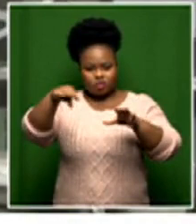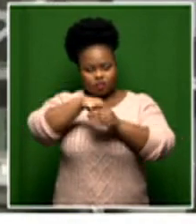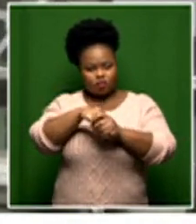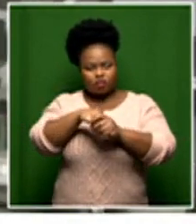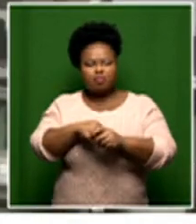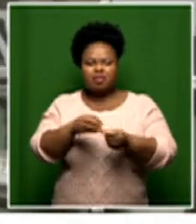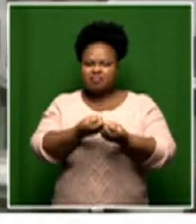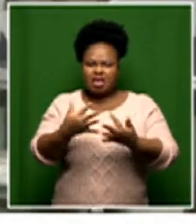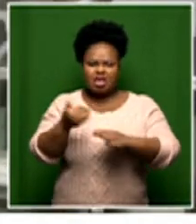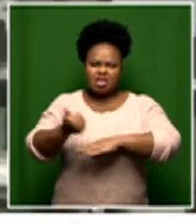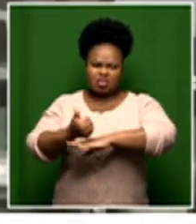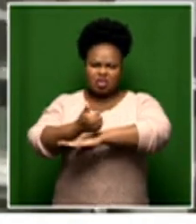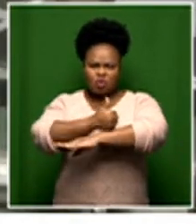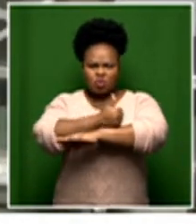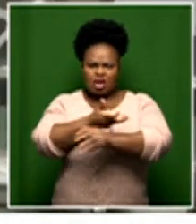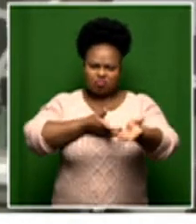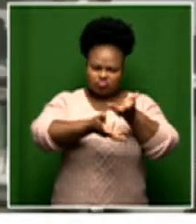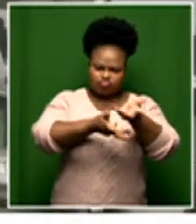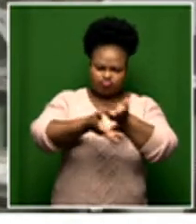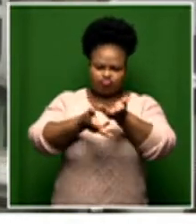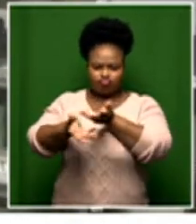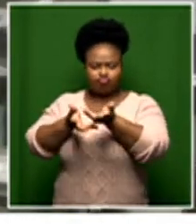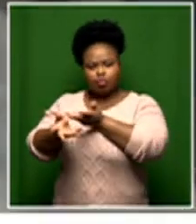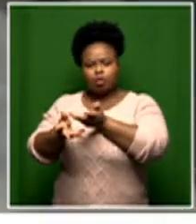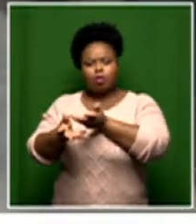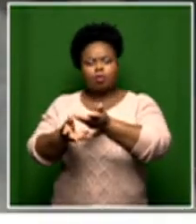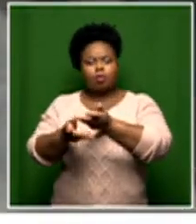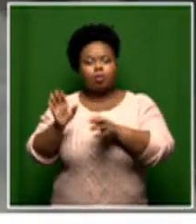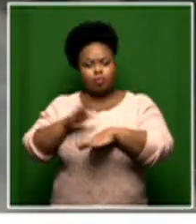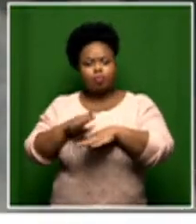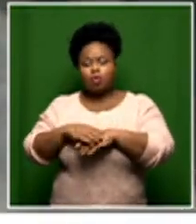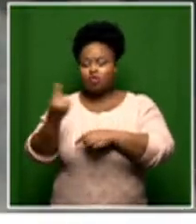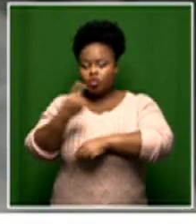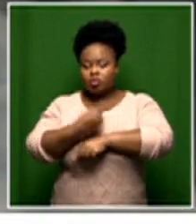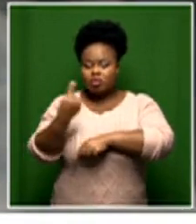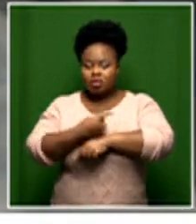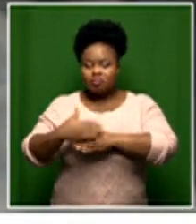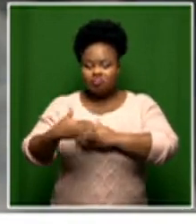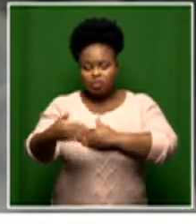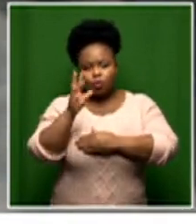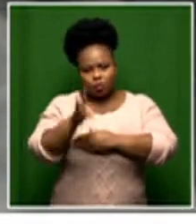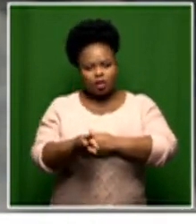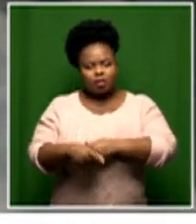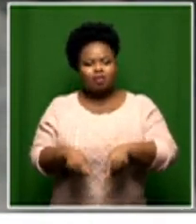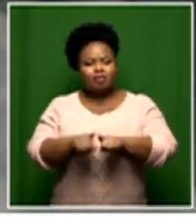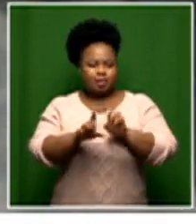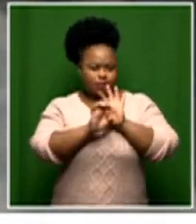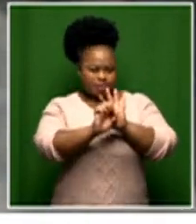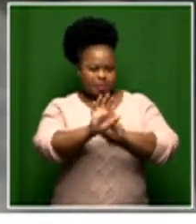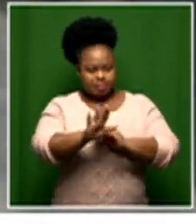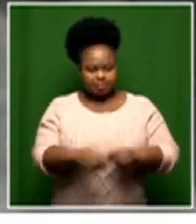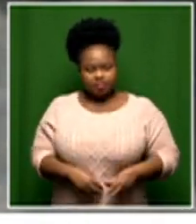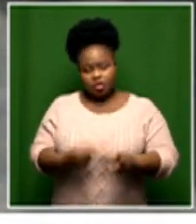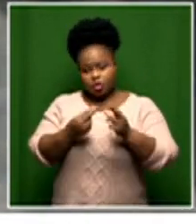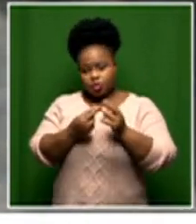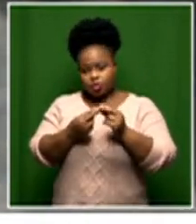the stakeholders that we're going to be meeting in the next few days. For example, the unions, we